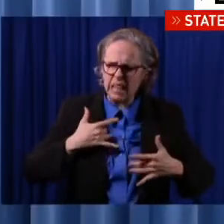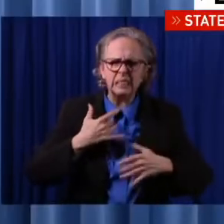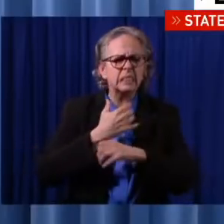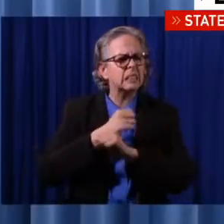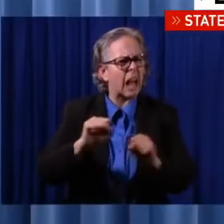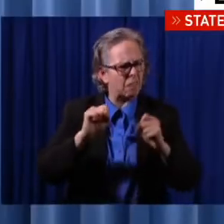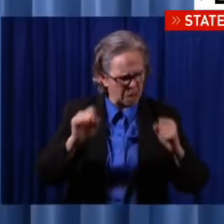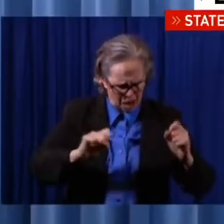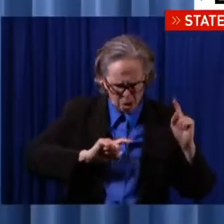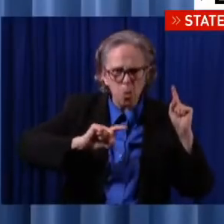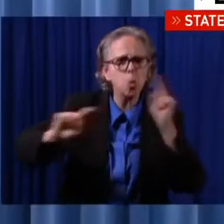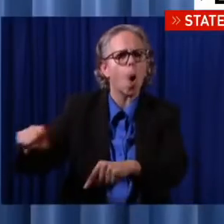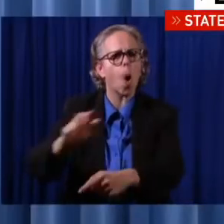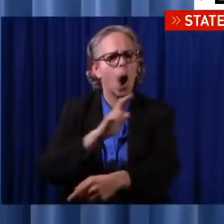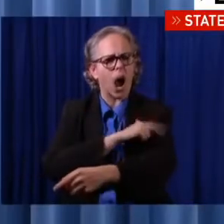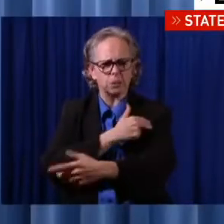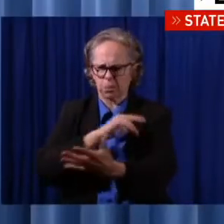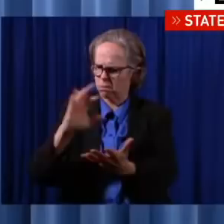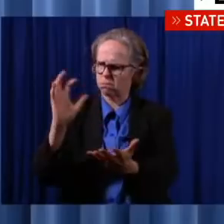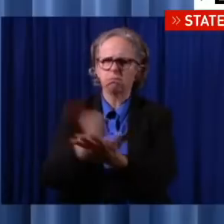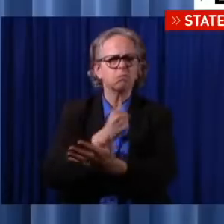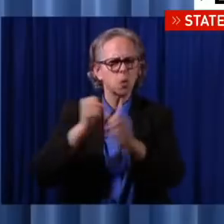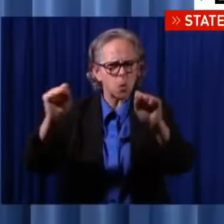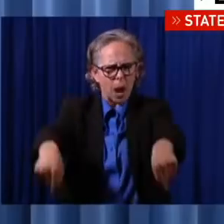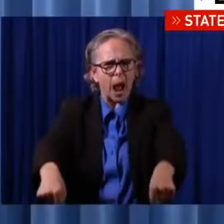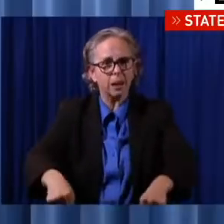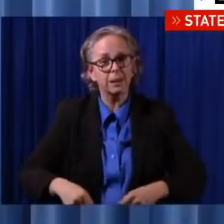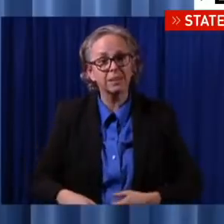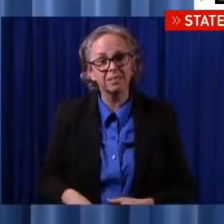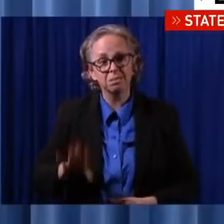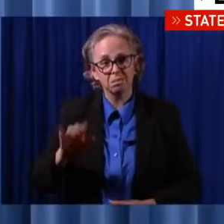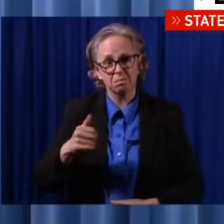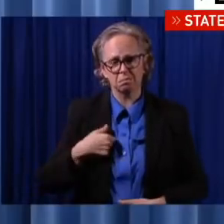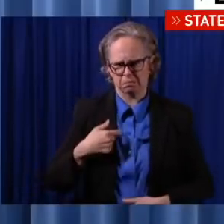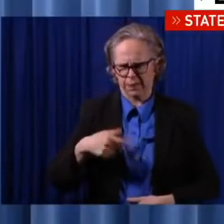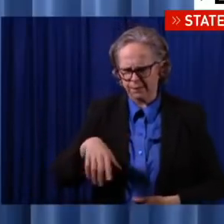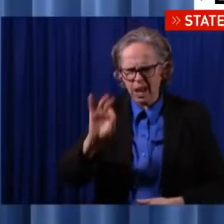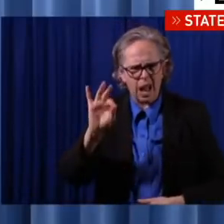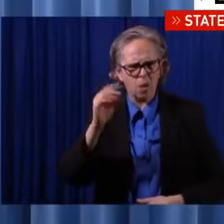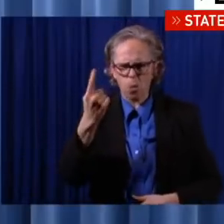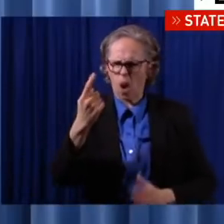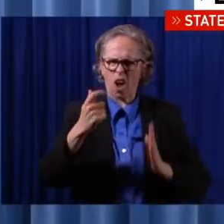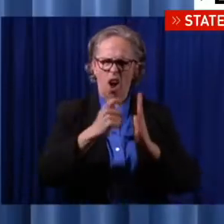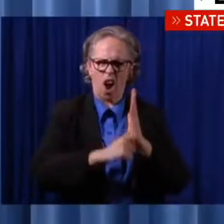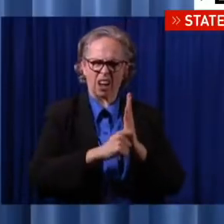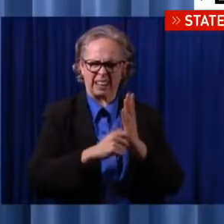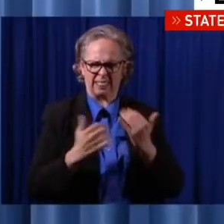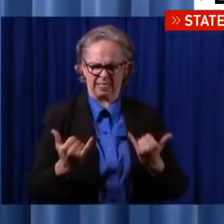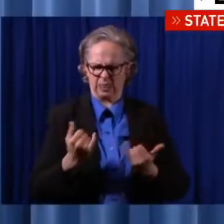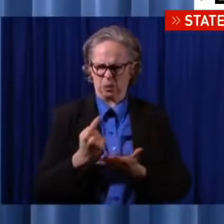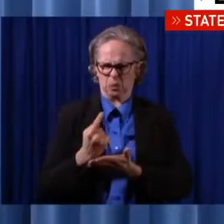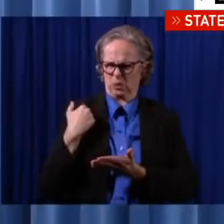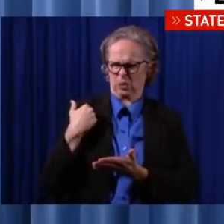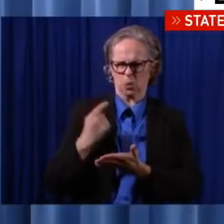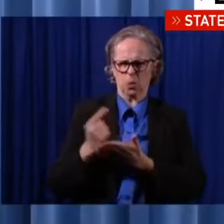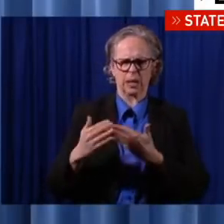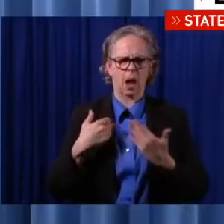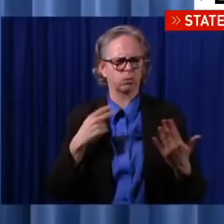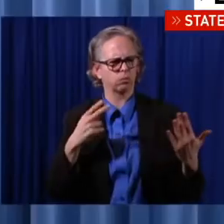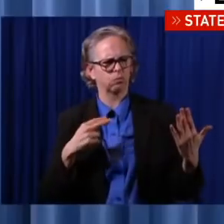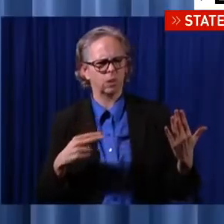that. I came across an op-ed piece that was written this weekend, and I wanted to bring in one of the